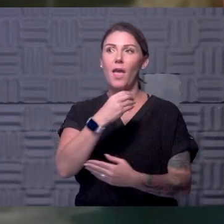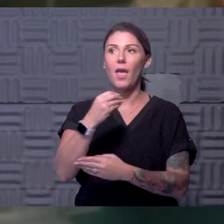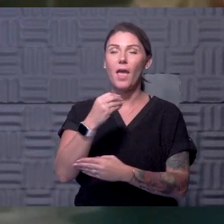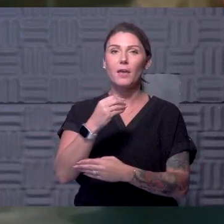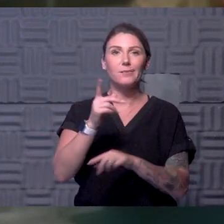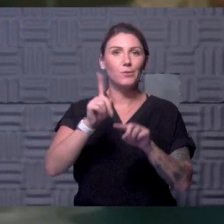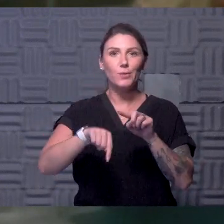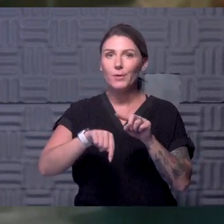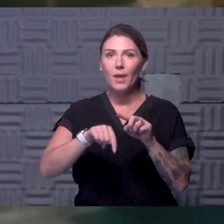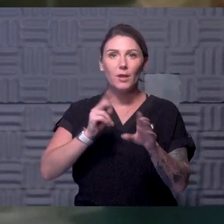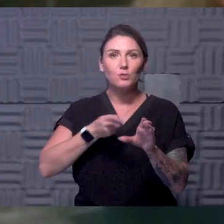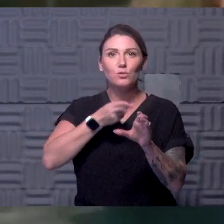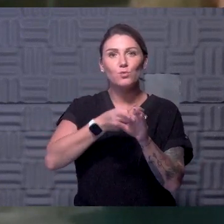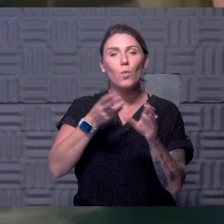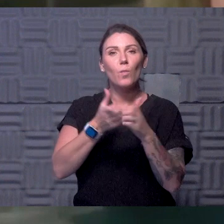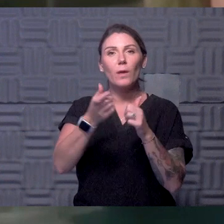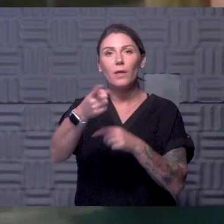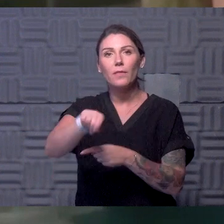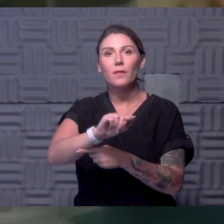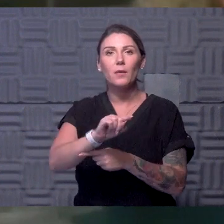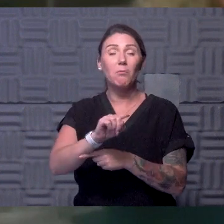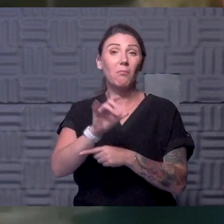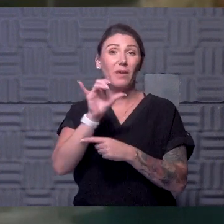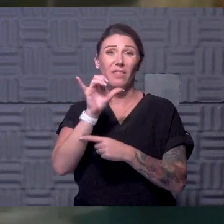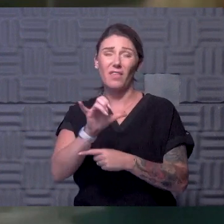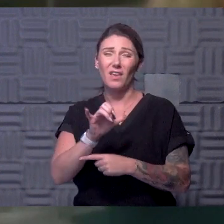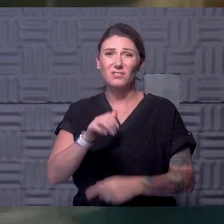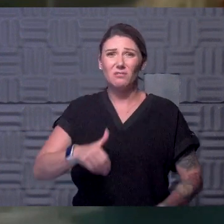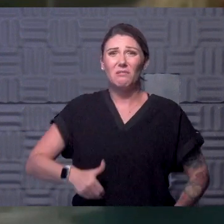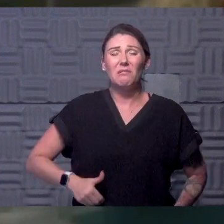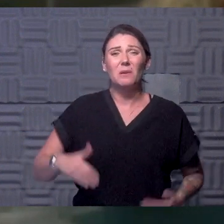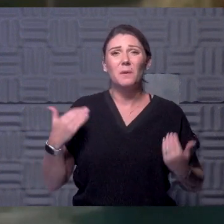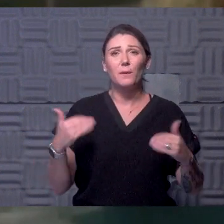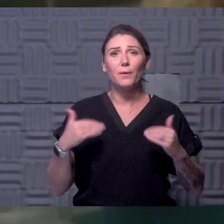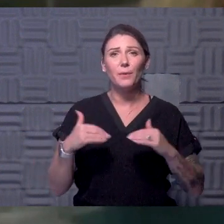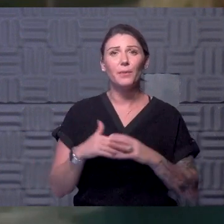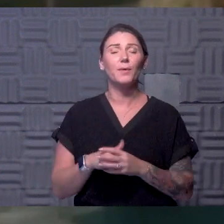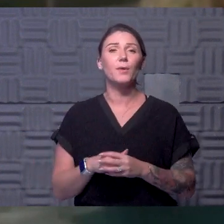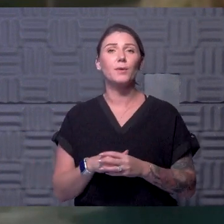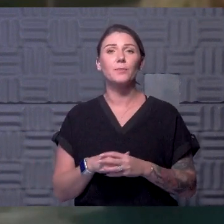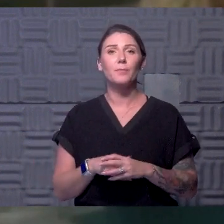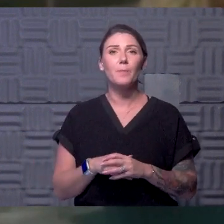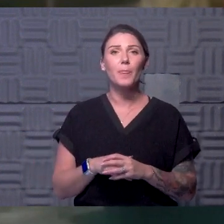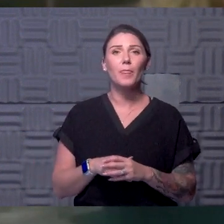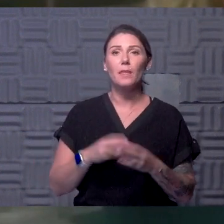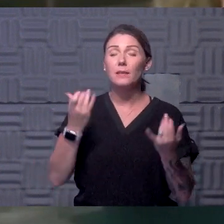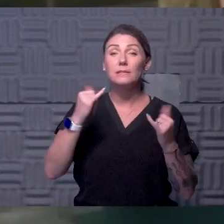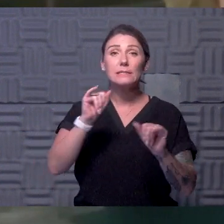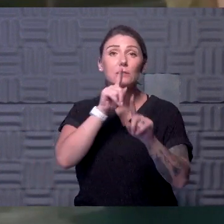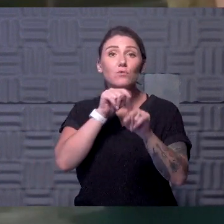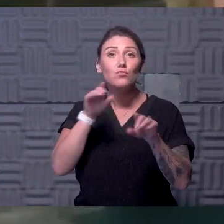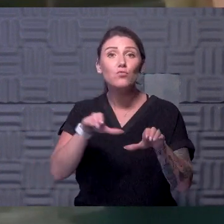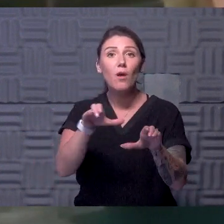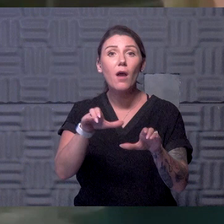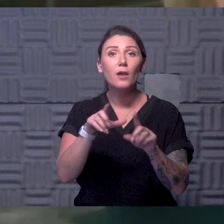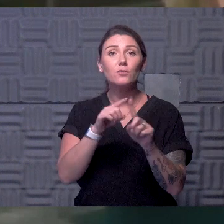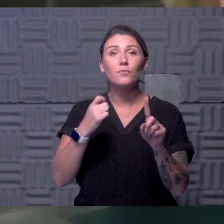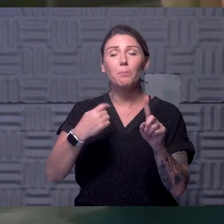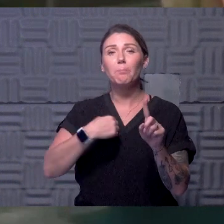there with them is just gut-wrenching. It still gets a reaction out of me,